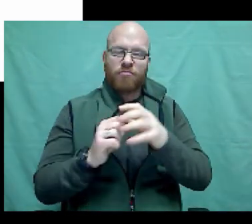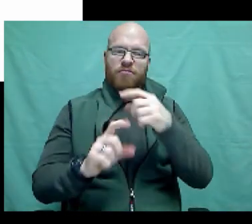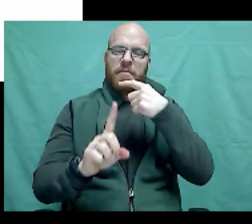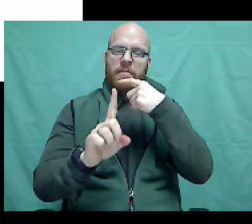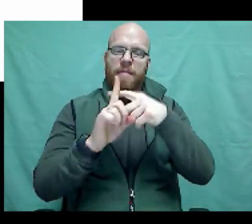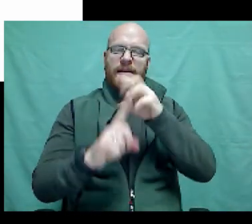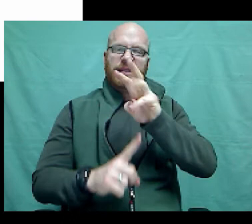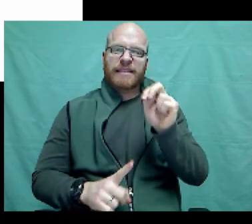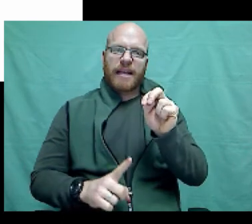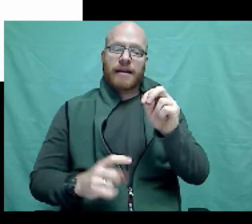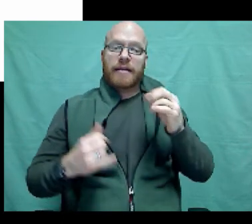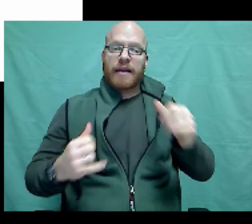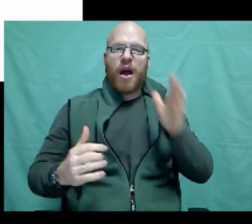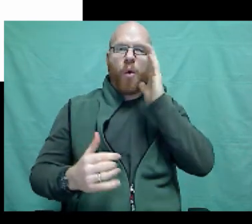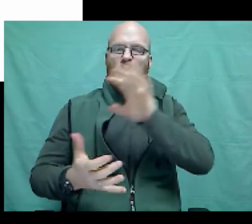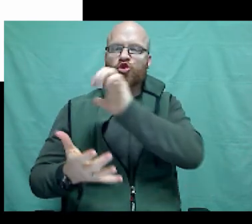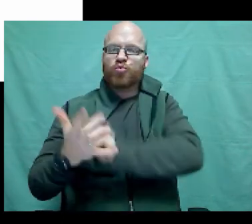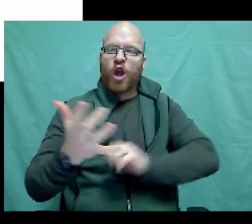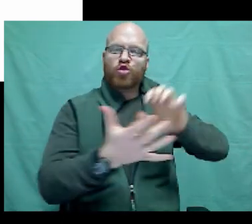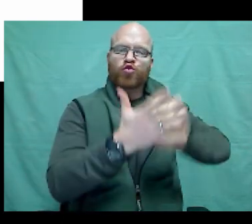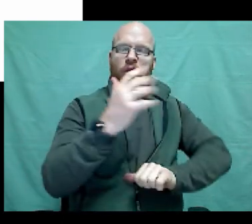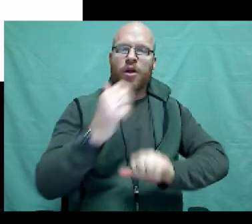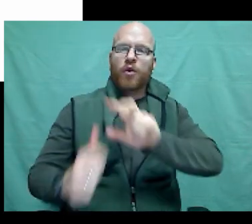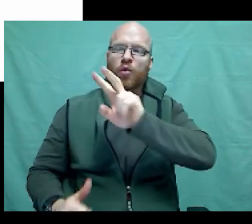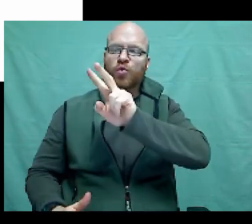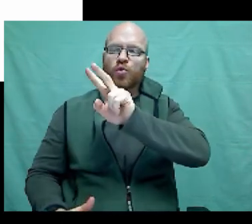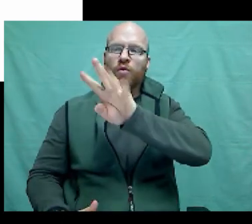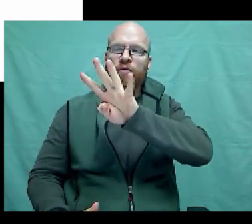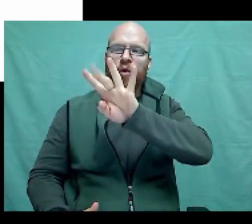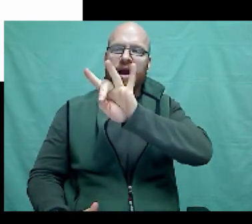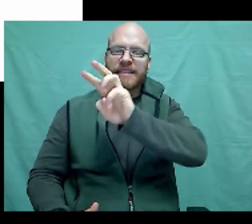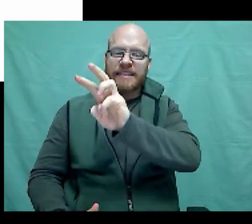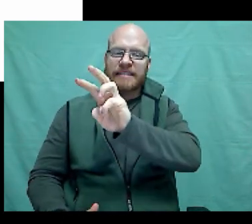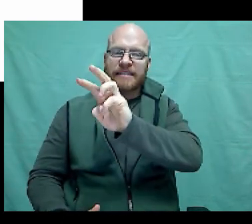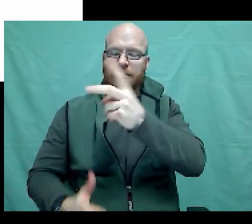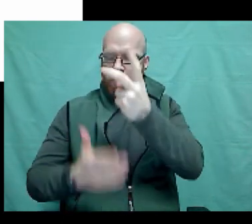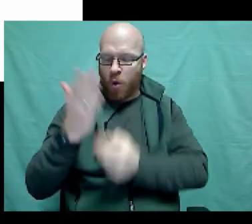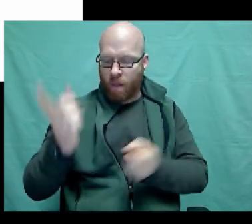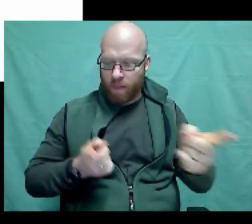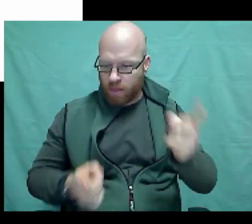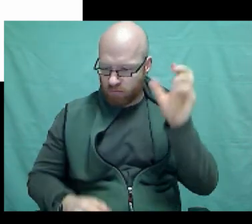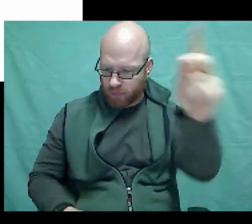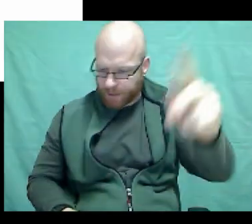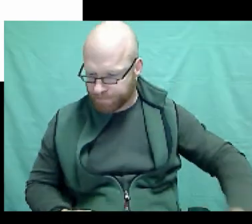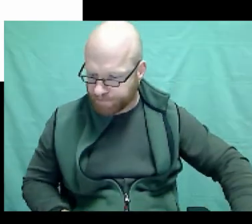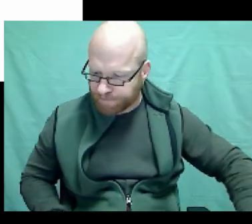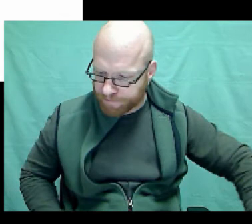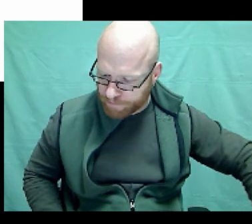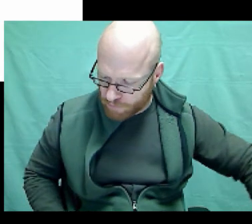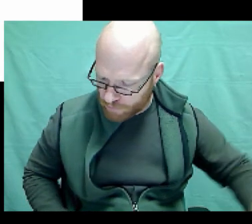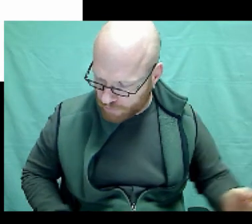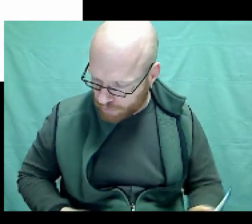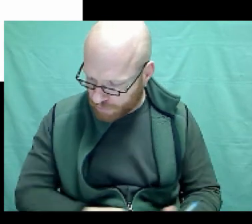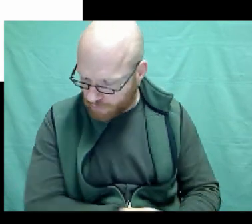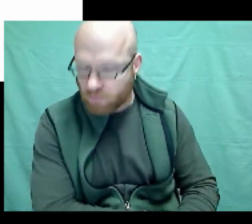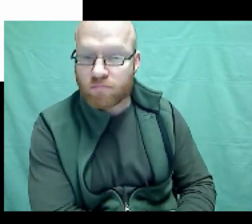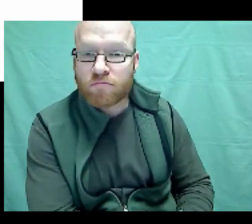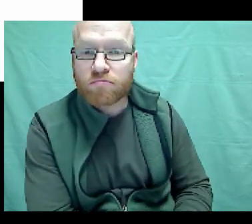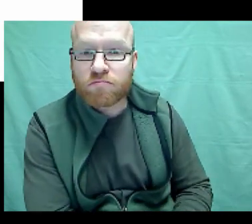Now you can see I combined negative n and positive 8n and got positive 6n. Now I'm going to